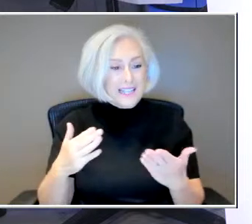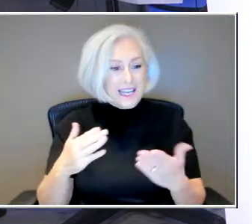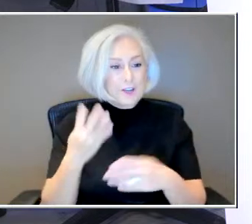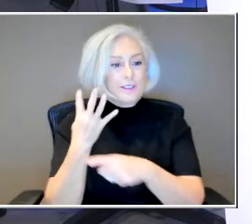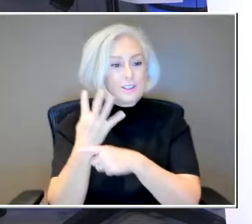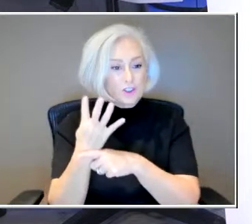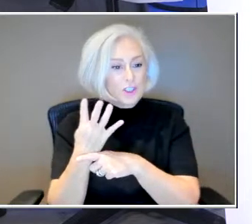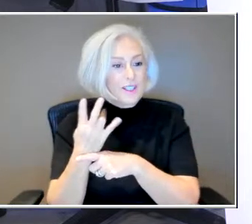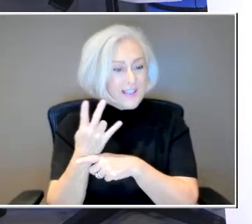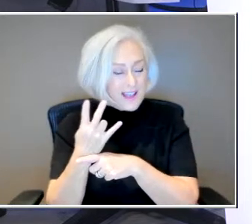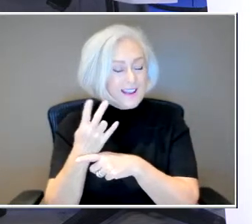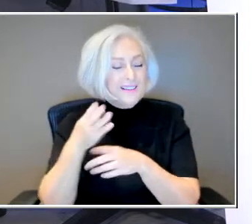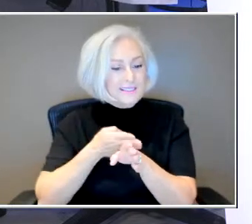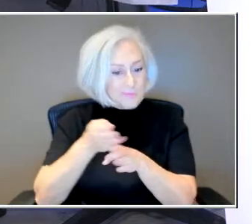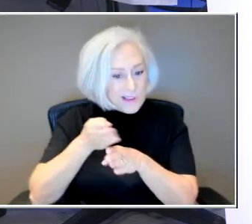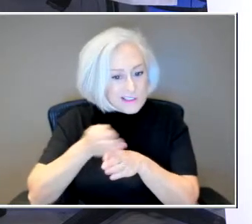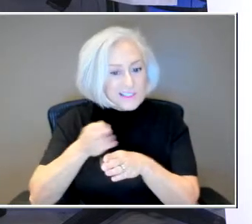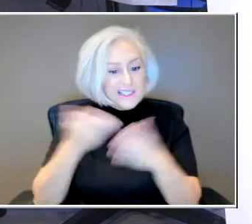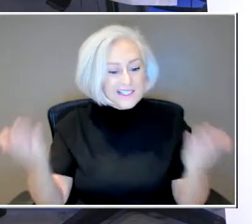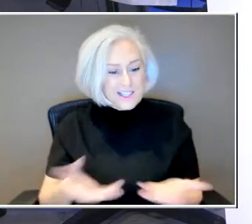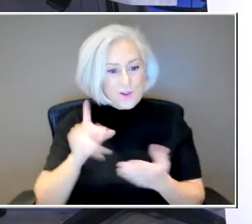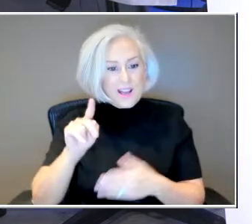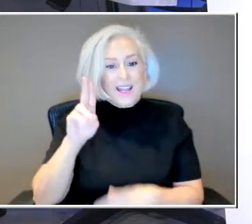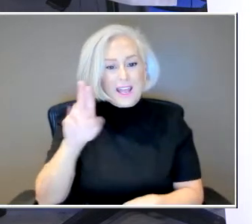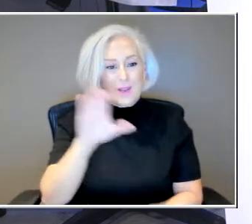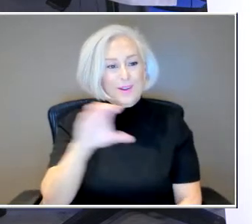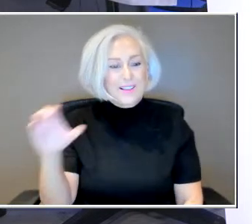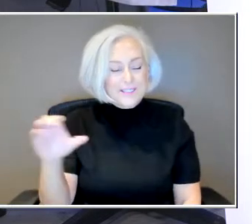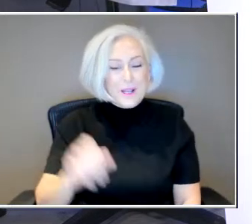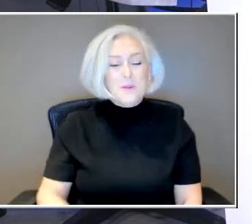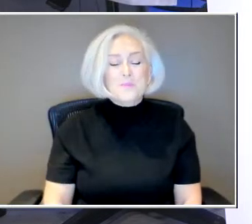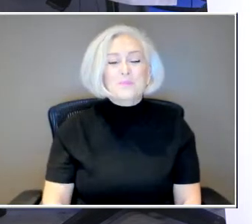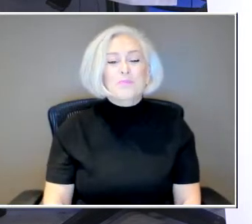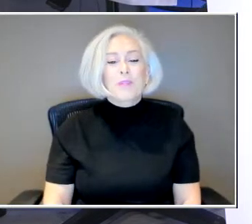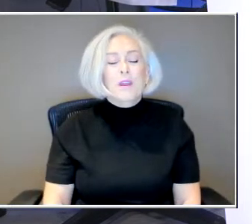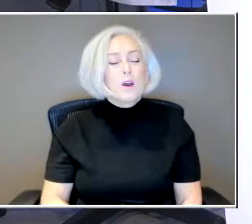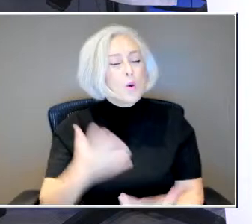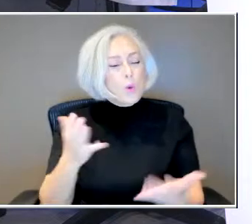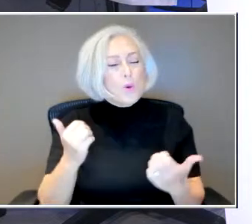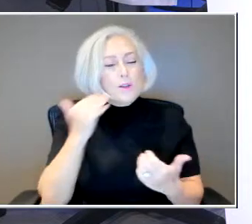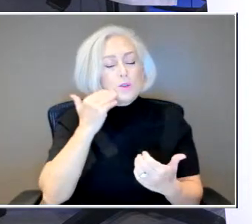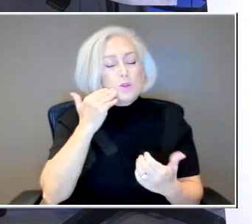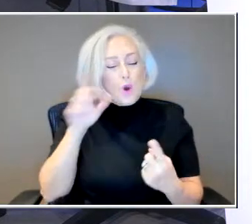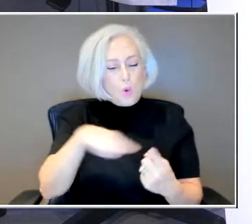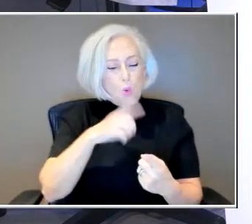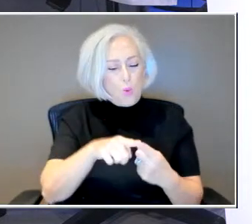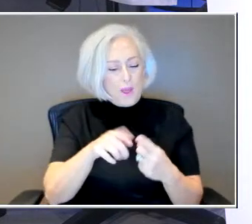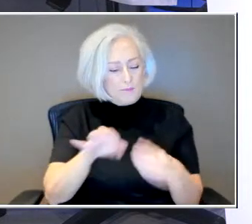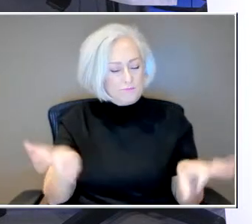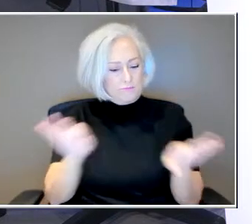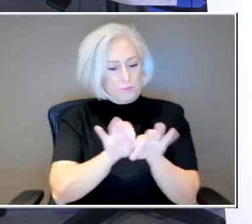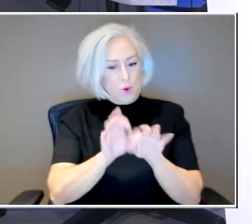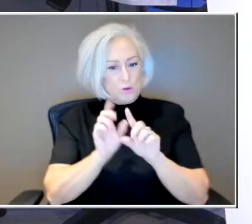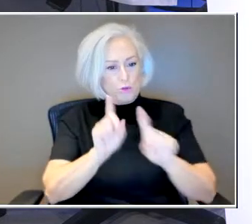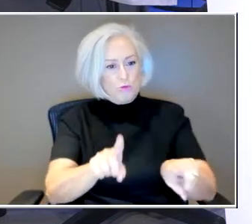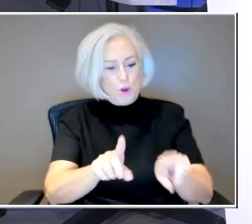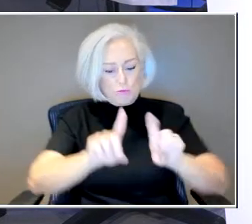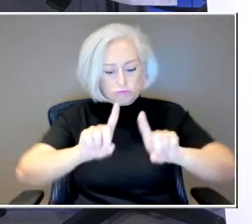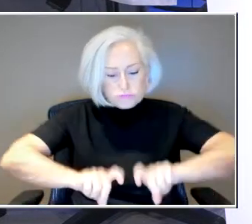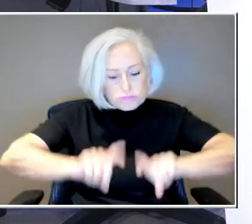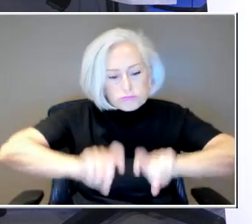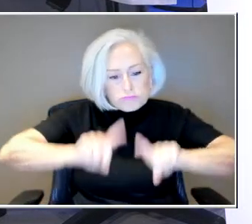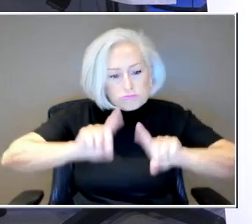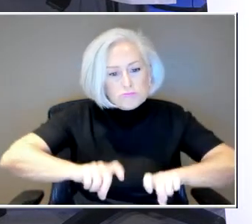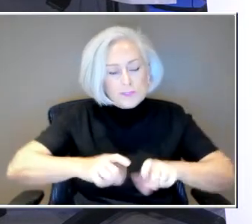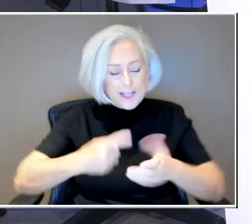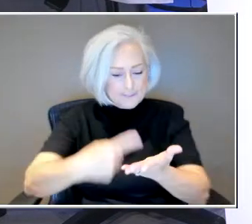you. Thank you. Learning more about this as well. We're going to ask when it makes sense to go get tested and talk with a genetic counselor